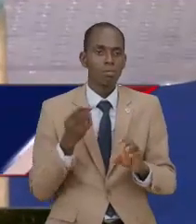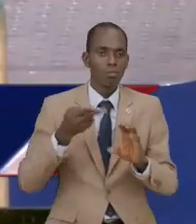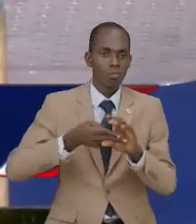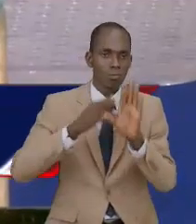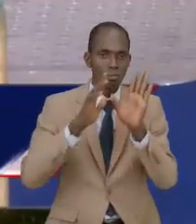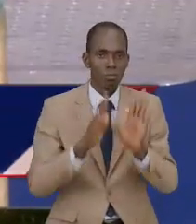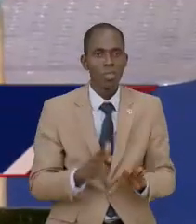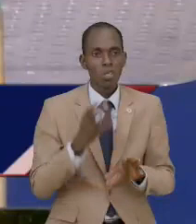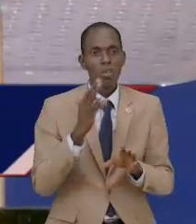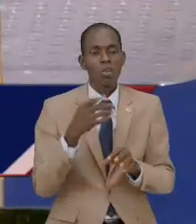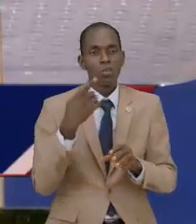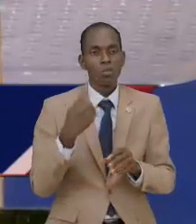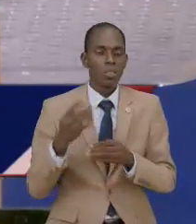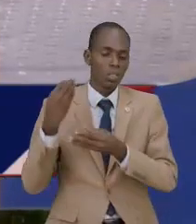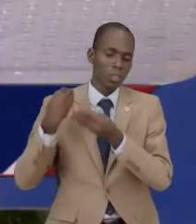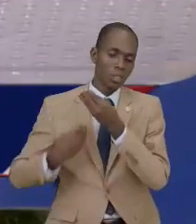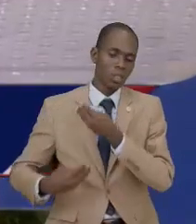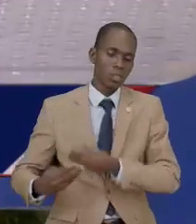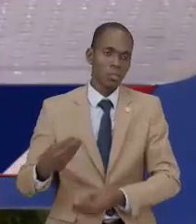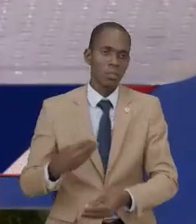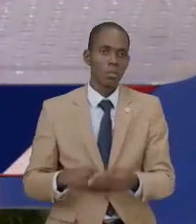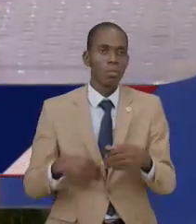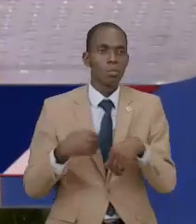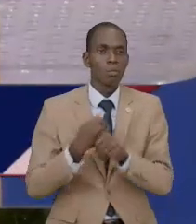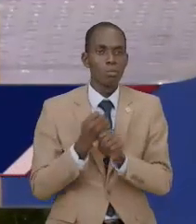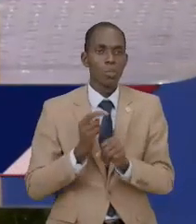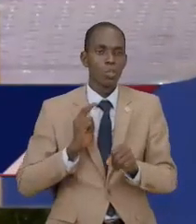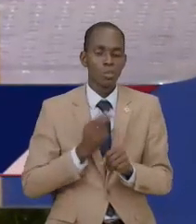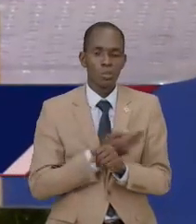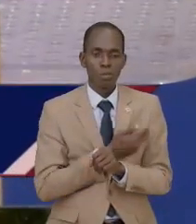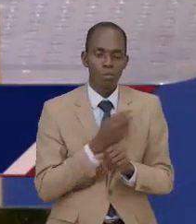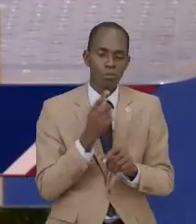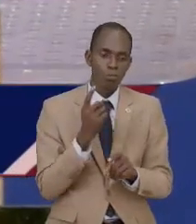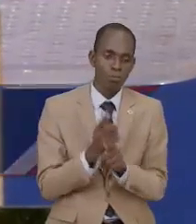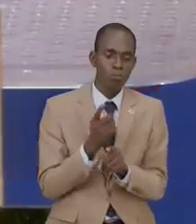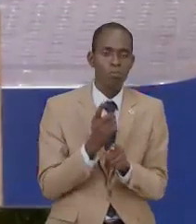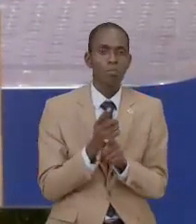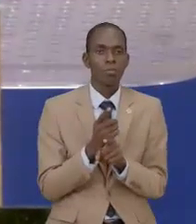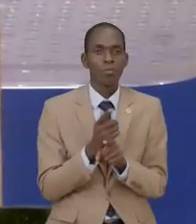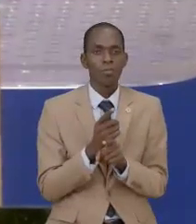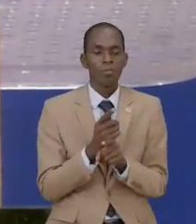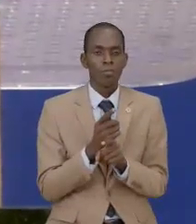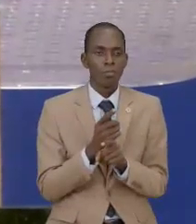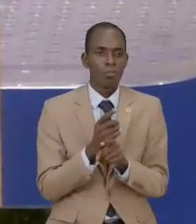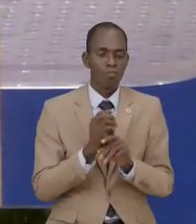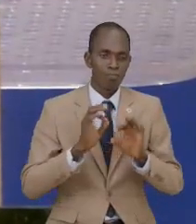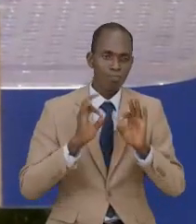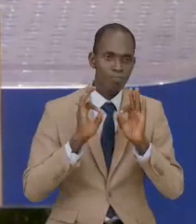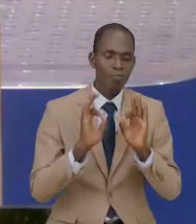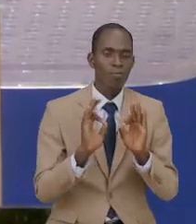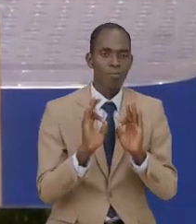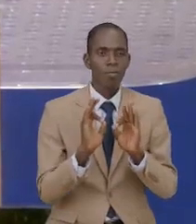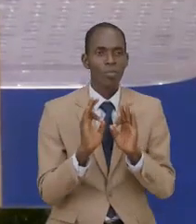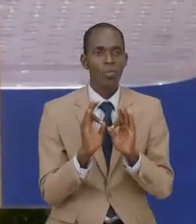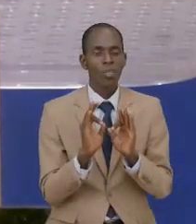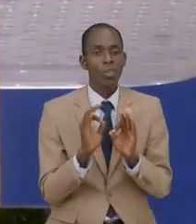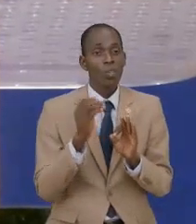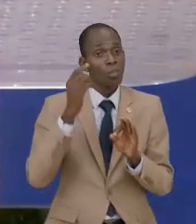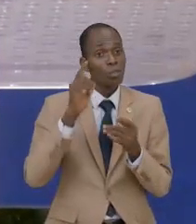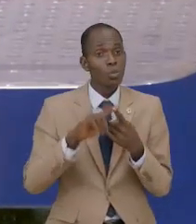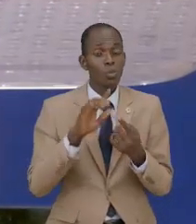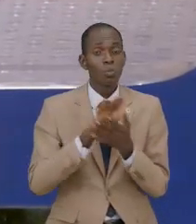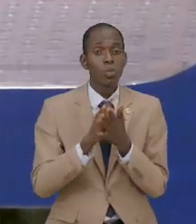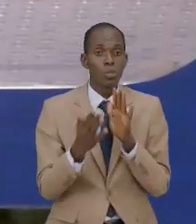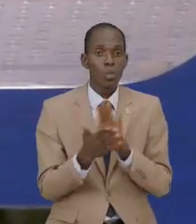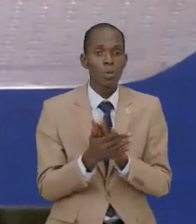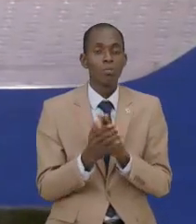the inheritance. Made us fit, suitable, meet to become